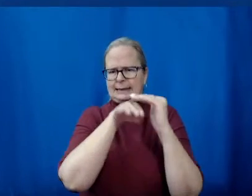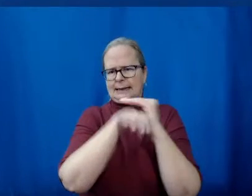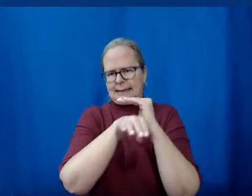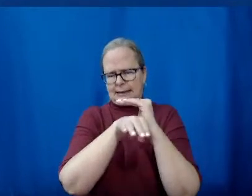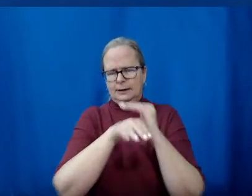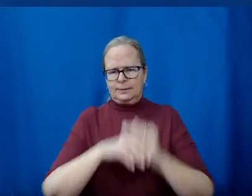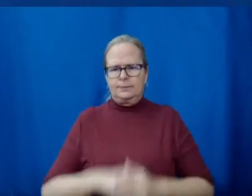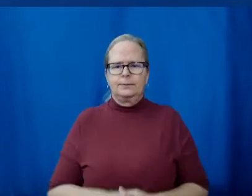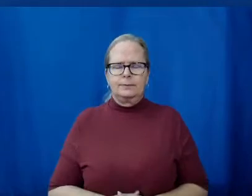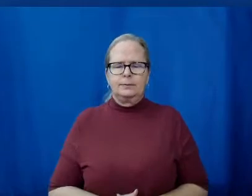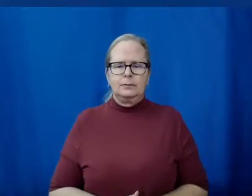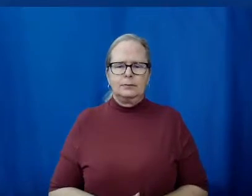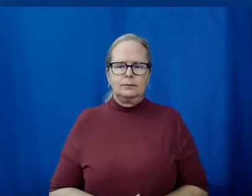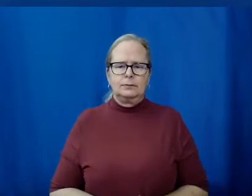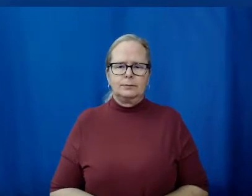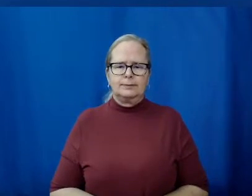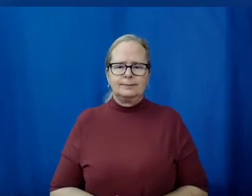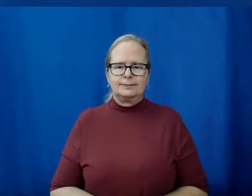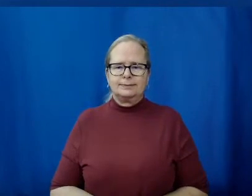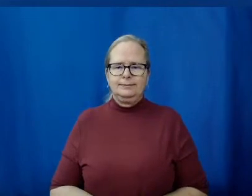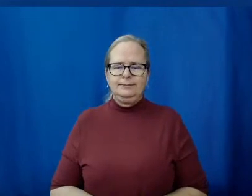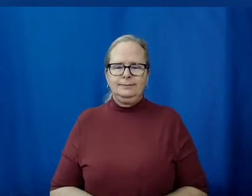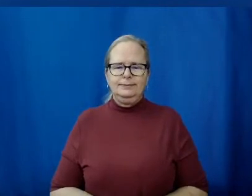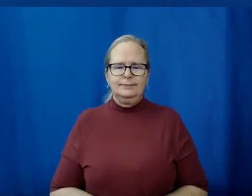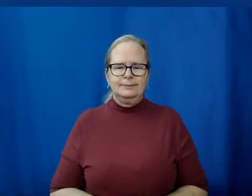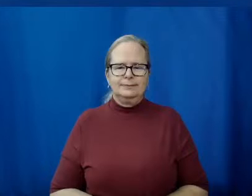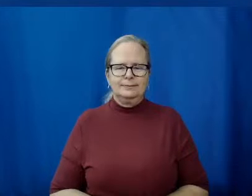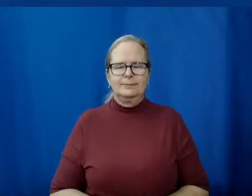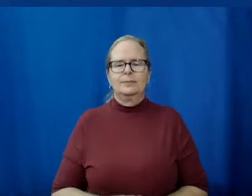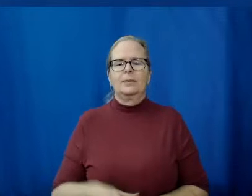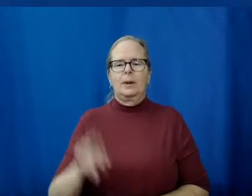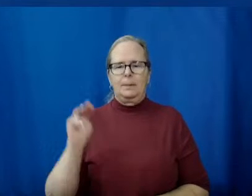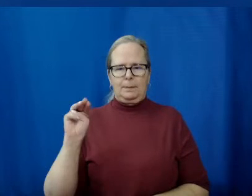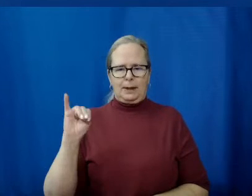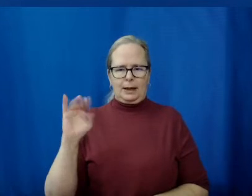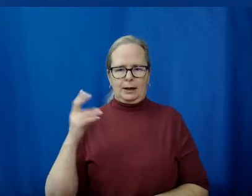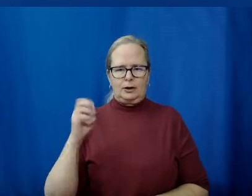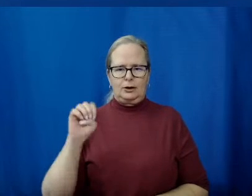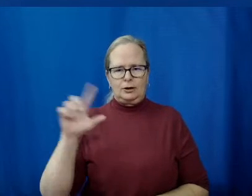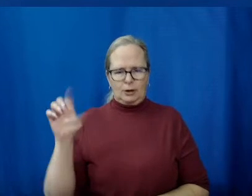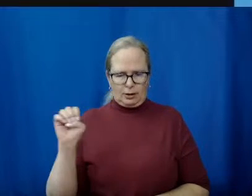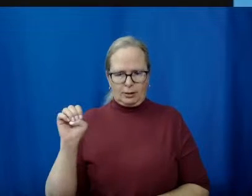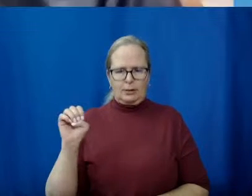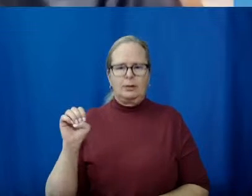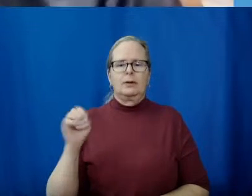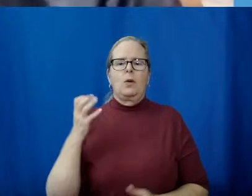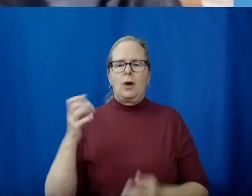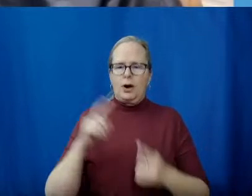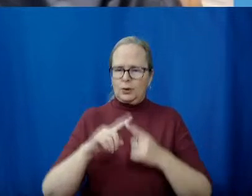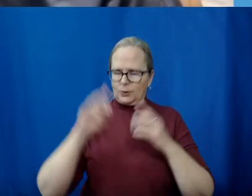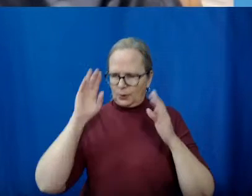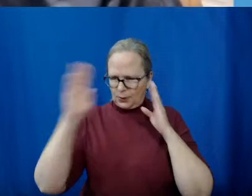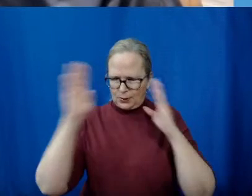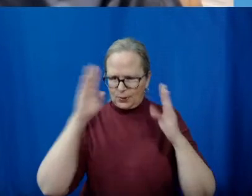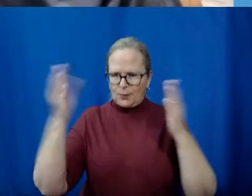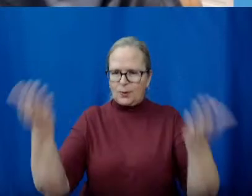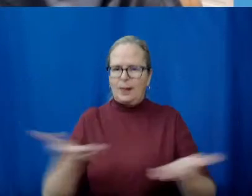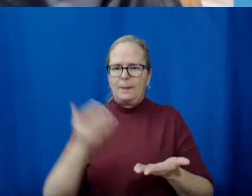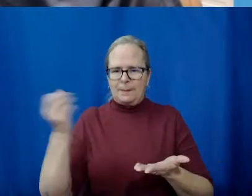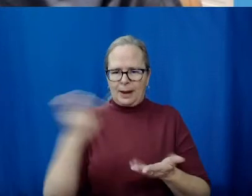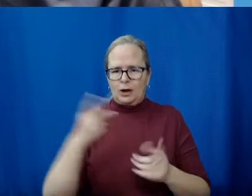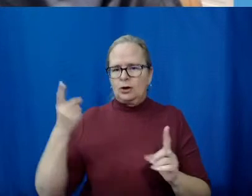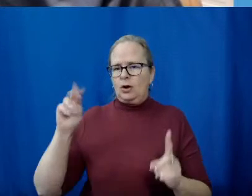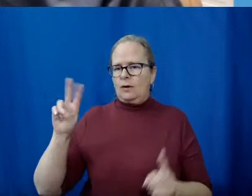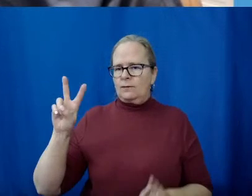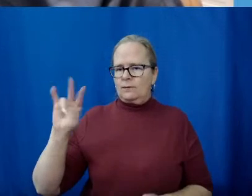As always, I would like to welcome all of you back and welcome Dr. Vipond to start things off with an update on COVID-19 in our province.